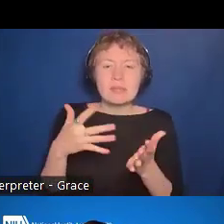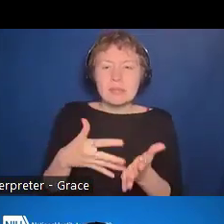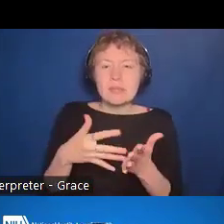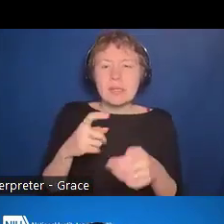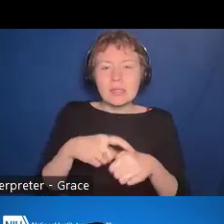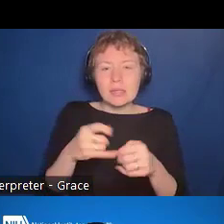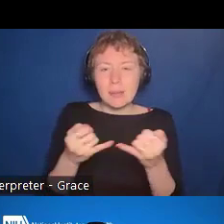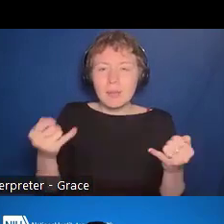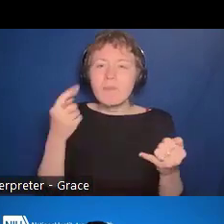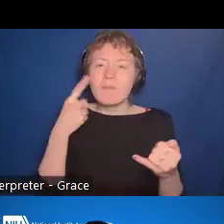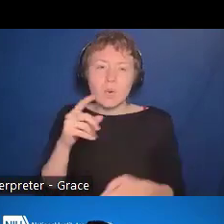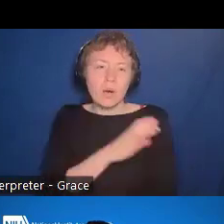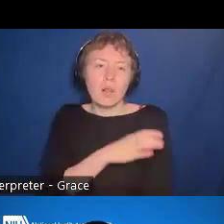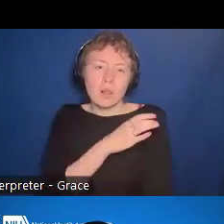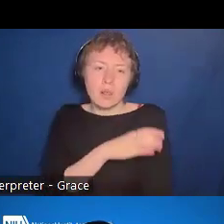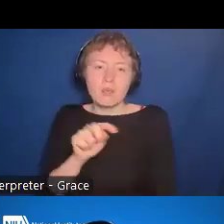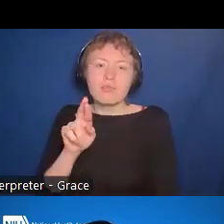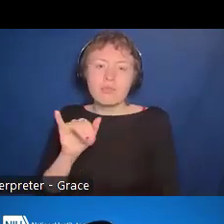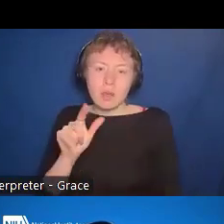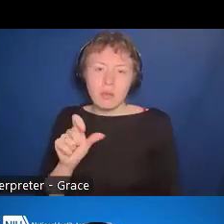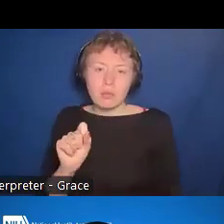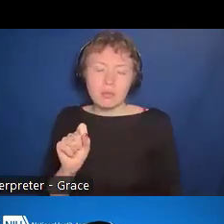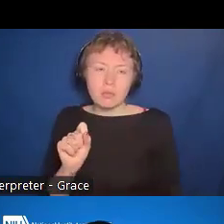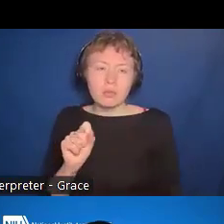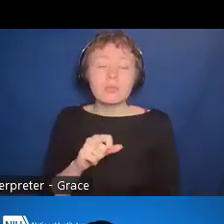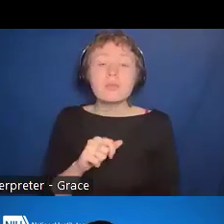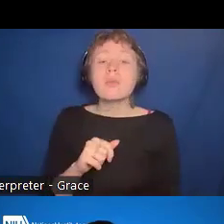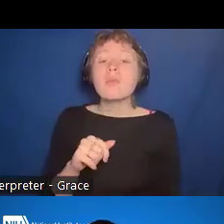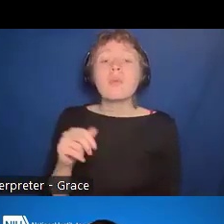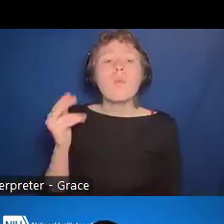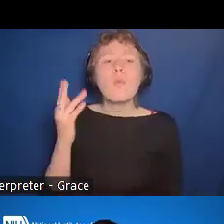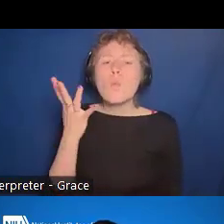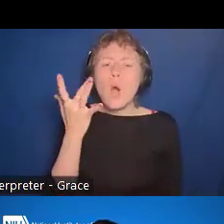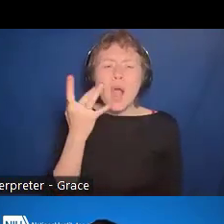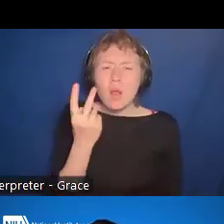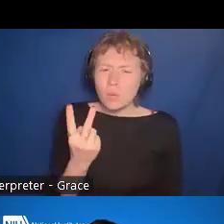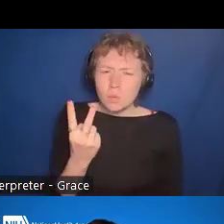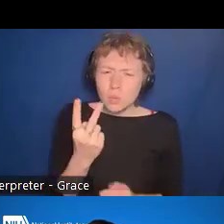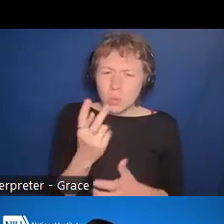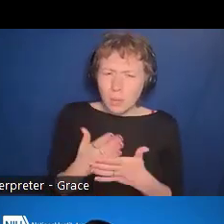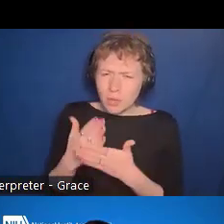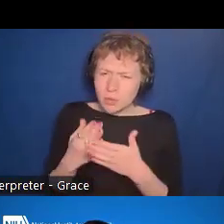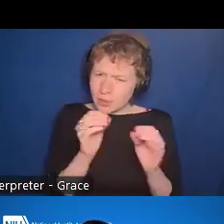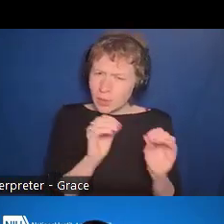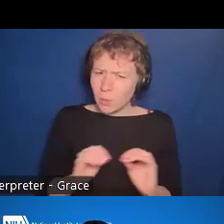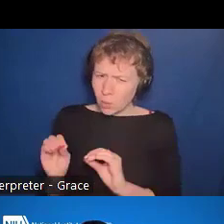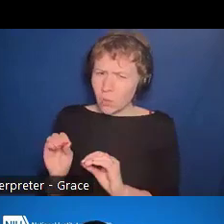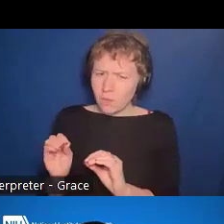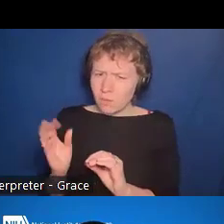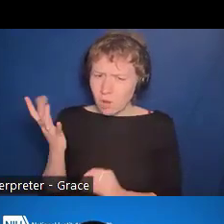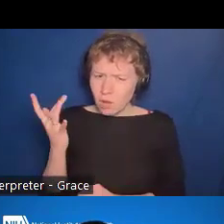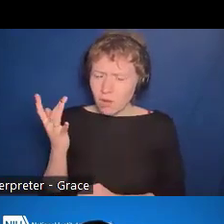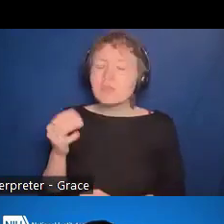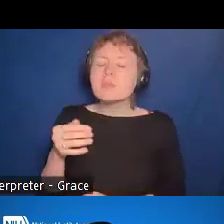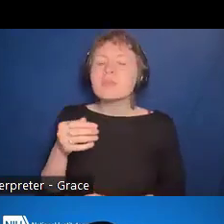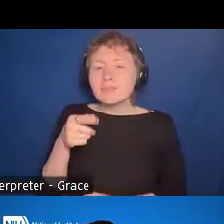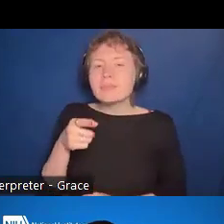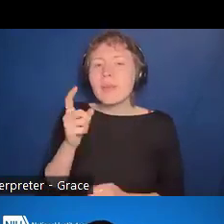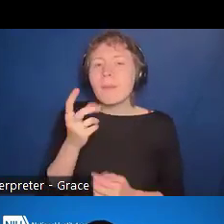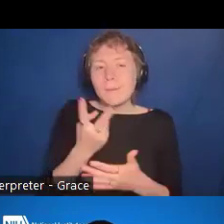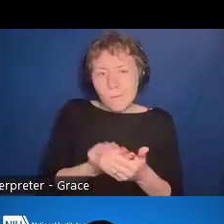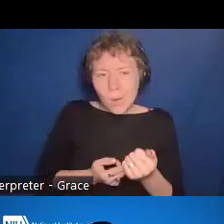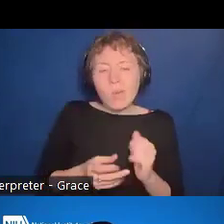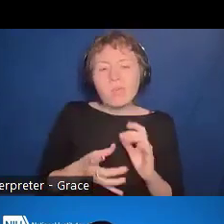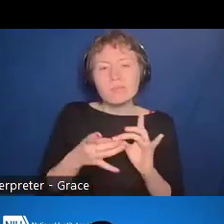reason these two factors are being these two aspects are being moved is because they both have to do with the